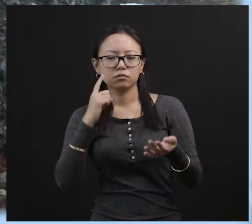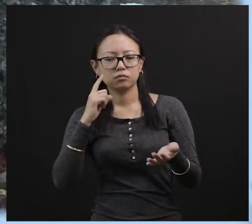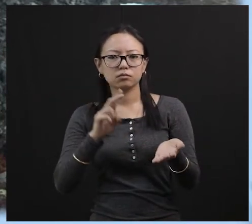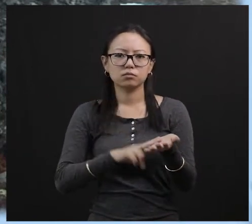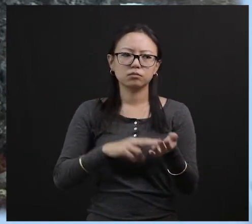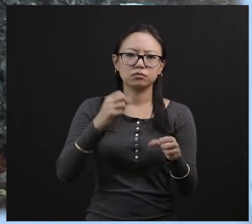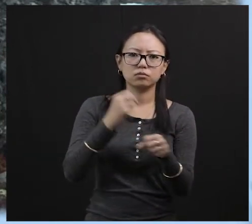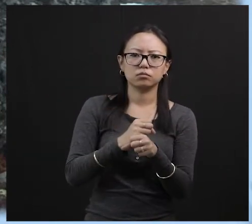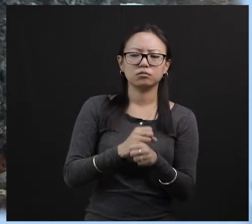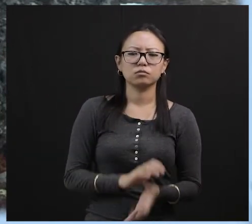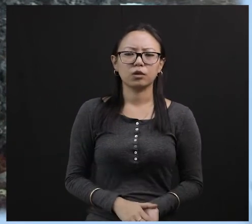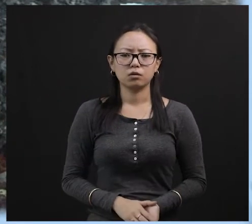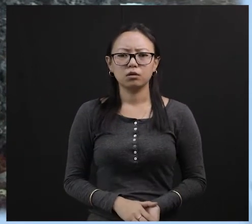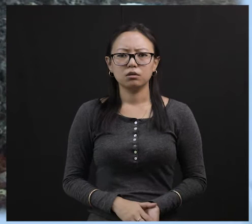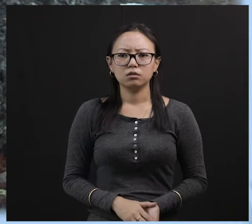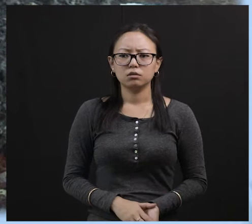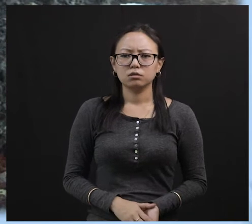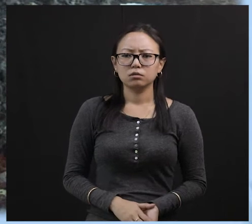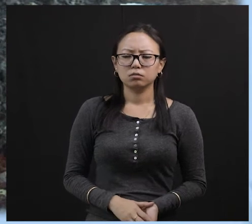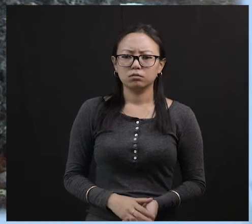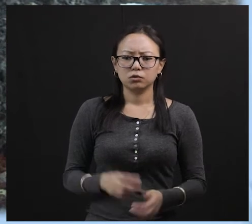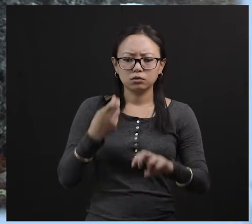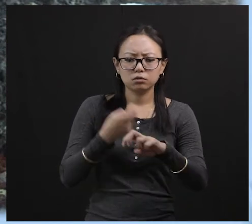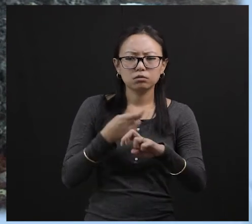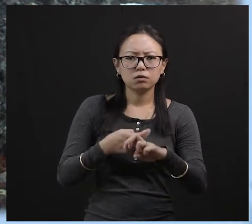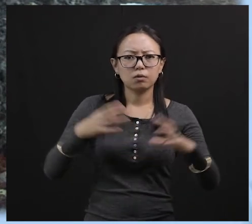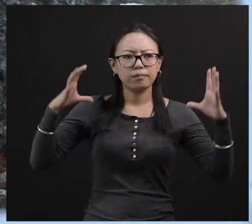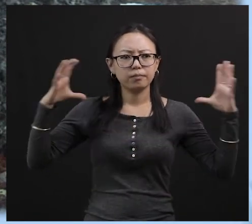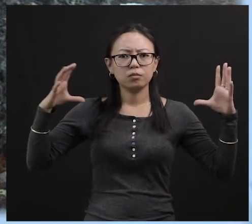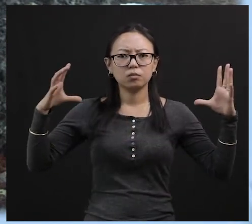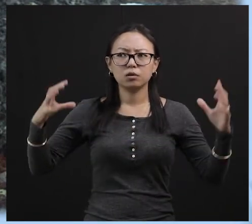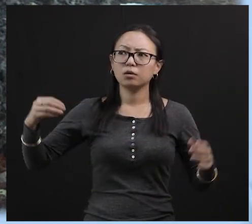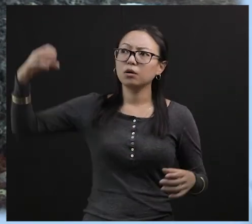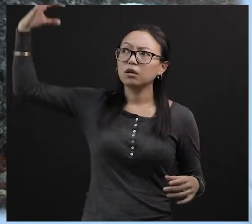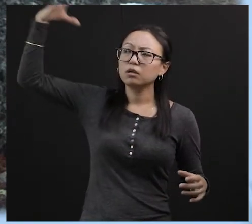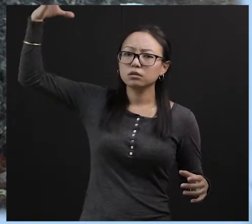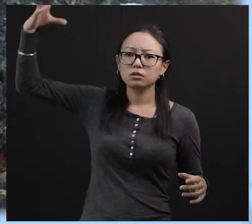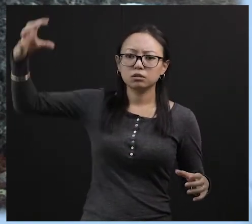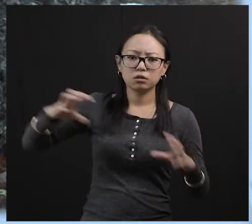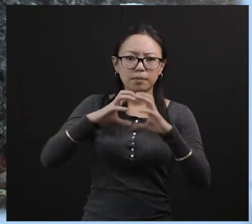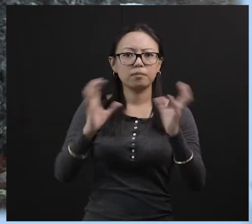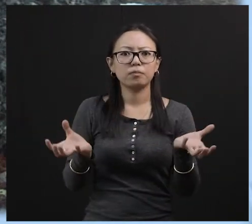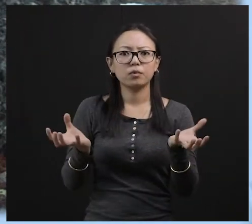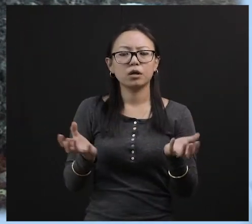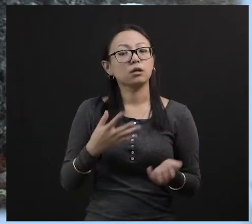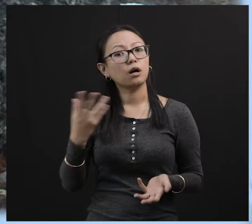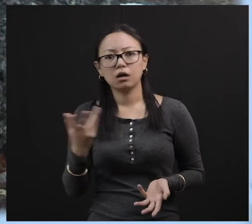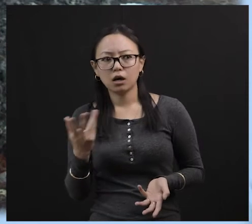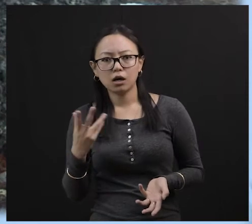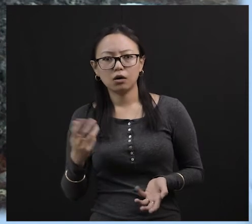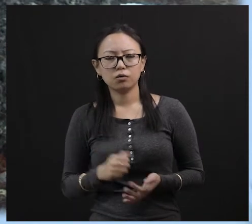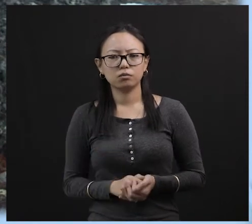this hard, solid rock into soil. What happens is, children, during the daytime,